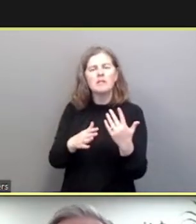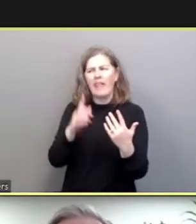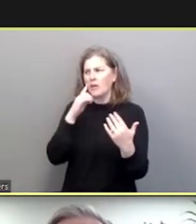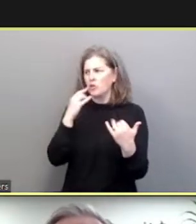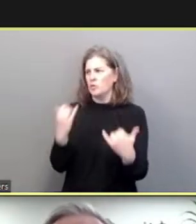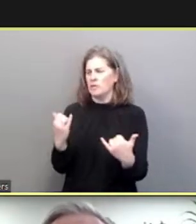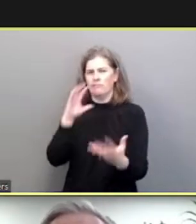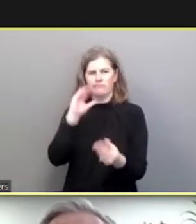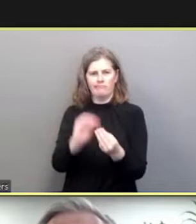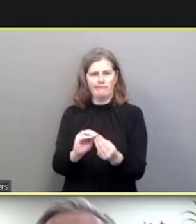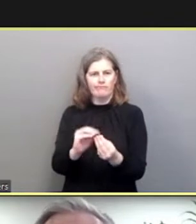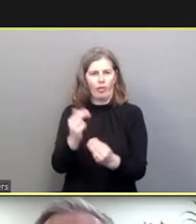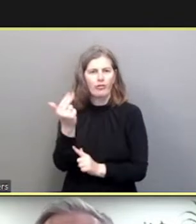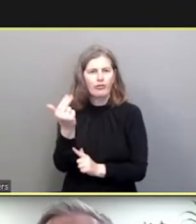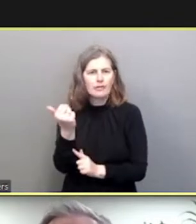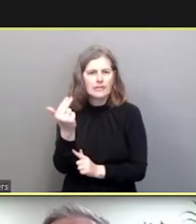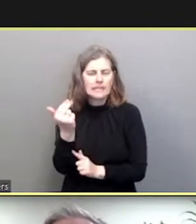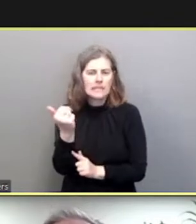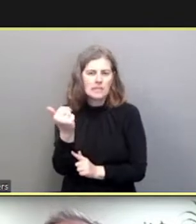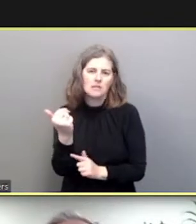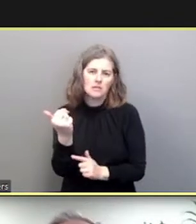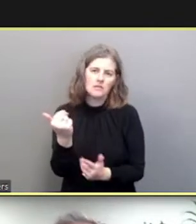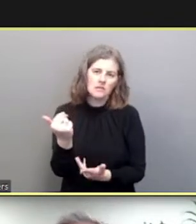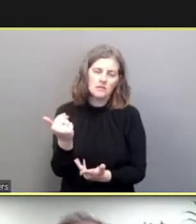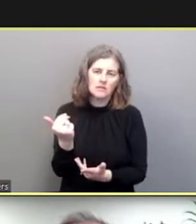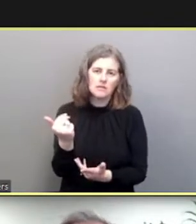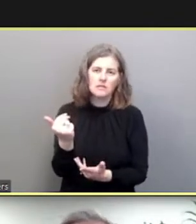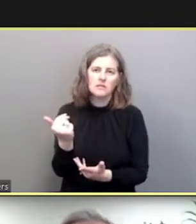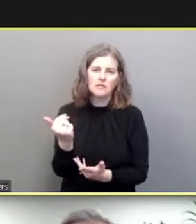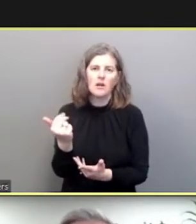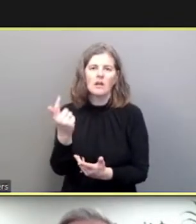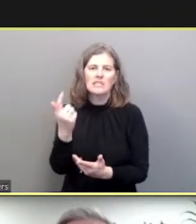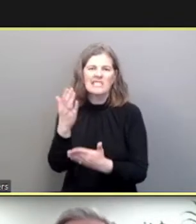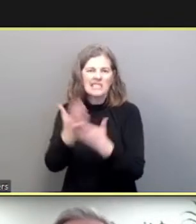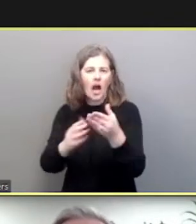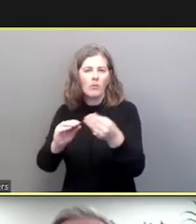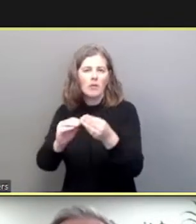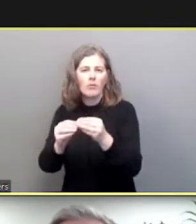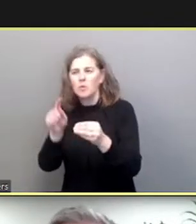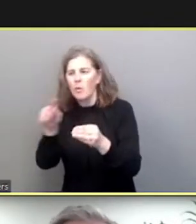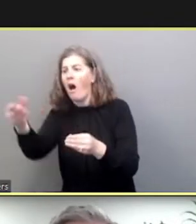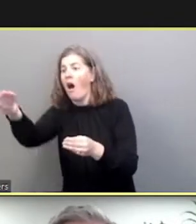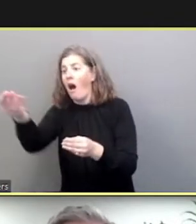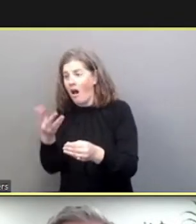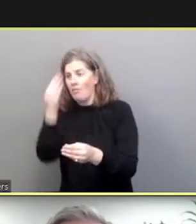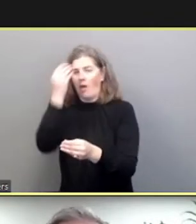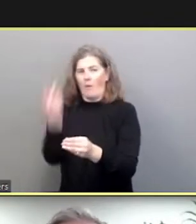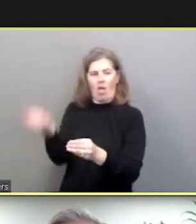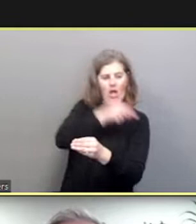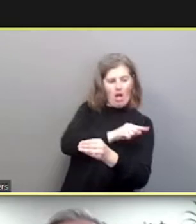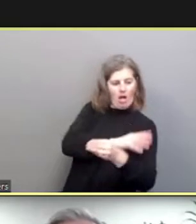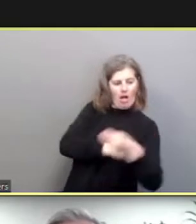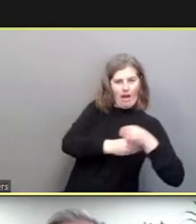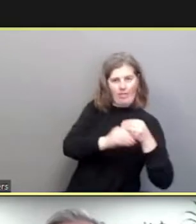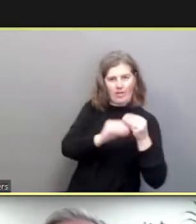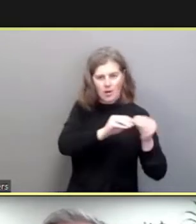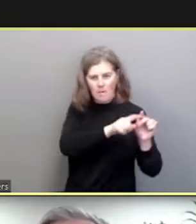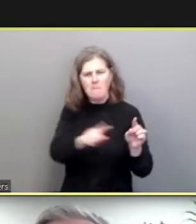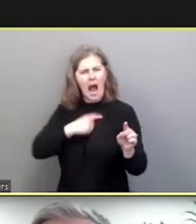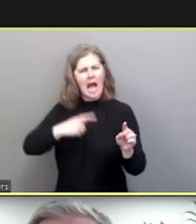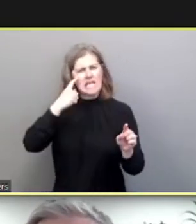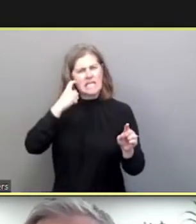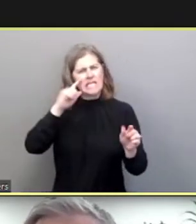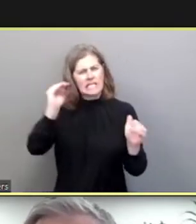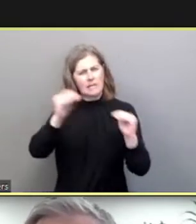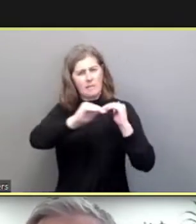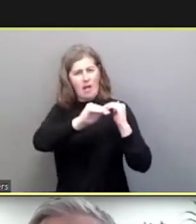13, and we will probably backfill some of these numbers, but we believe we are at a plateau. The best plateau